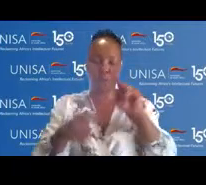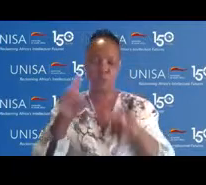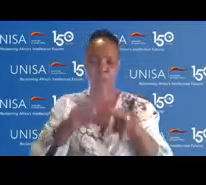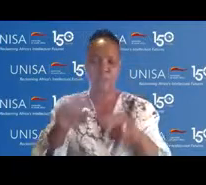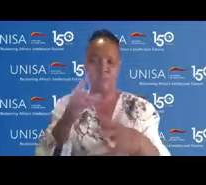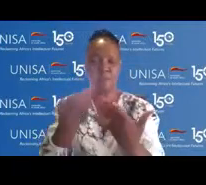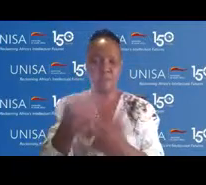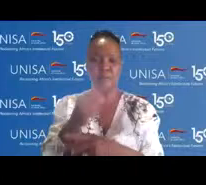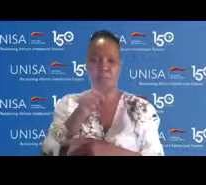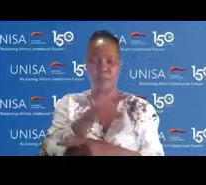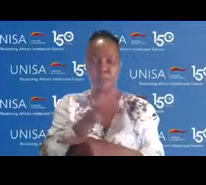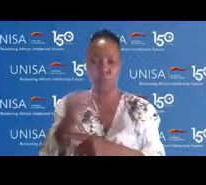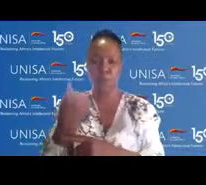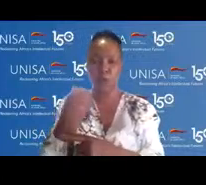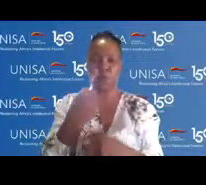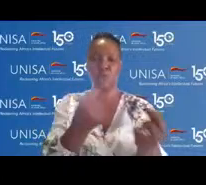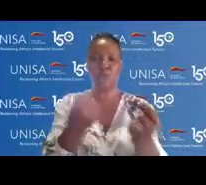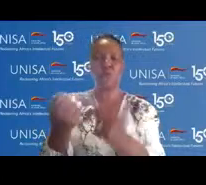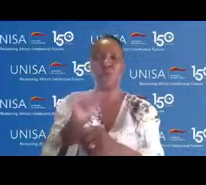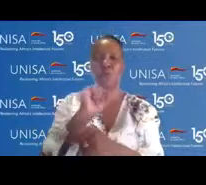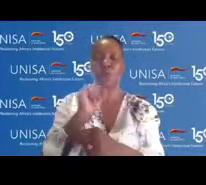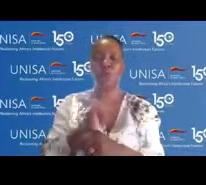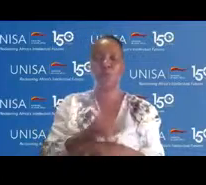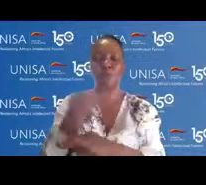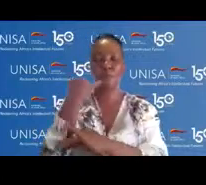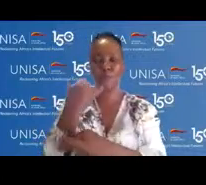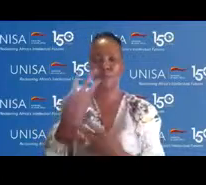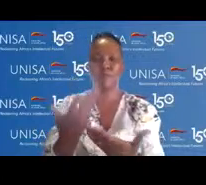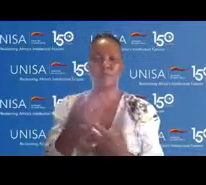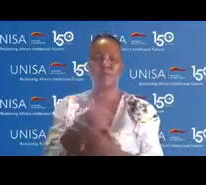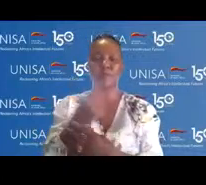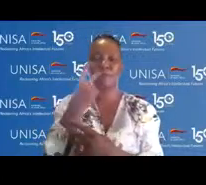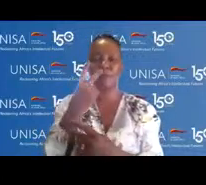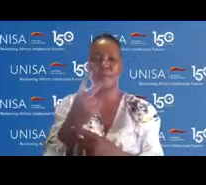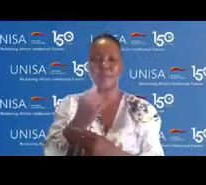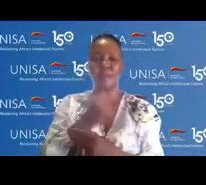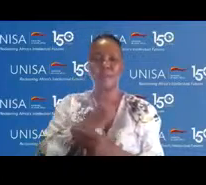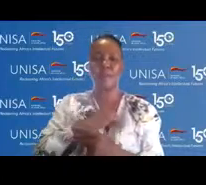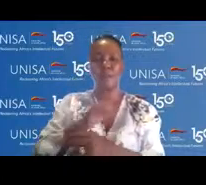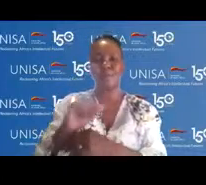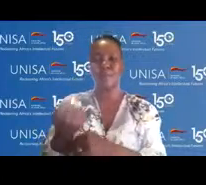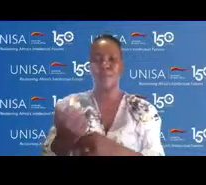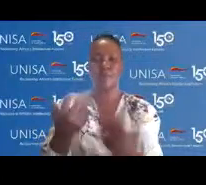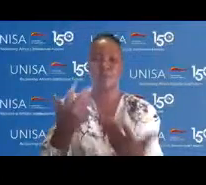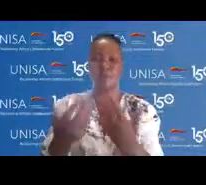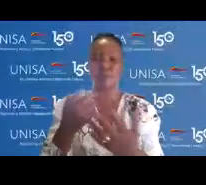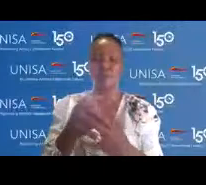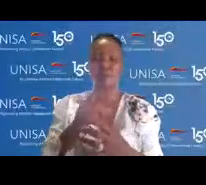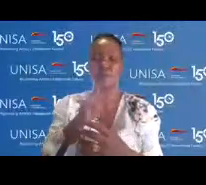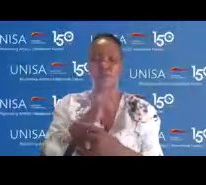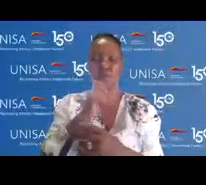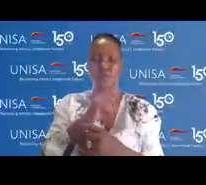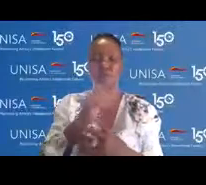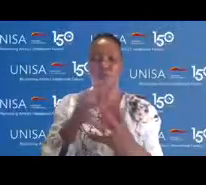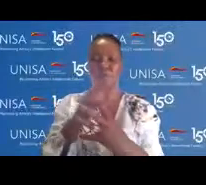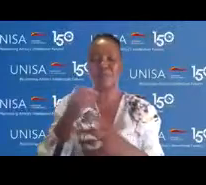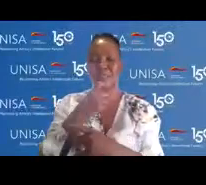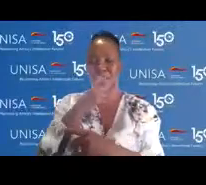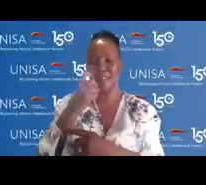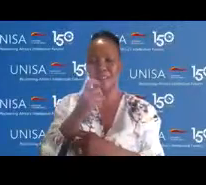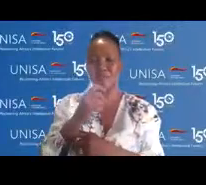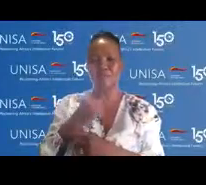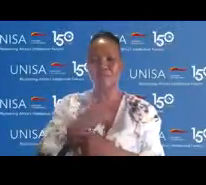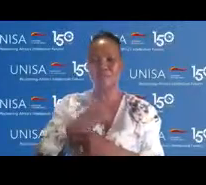actually do it on your phone. And I see my noisy neighbors arrived. He's making a huge noise as usual. So hopefully it's not coming